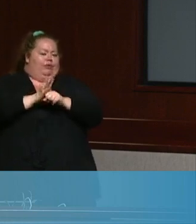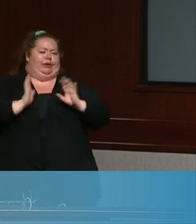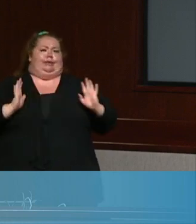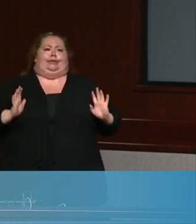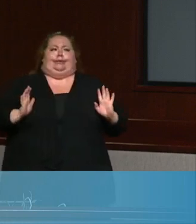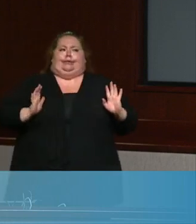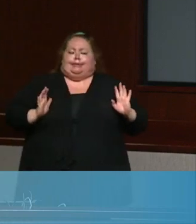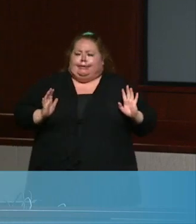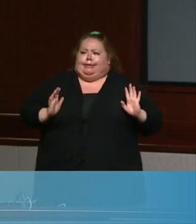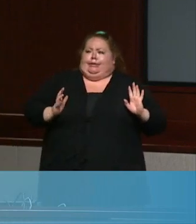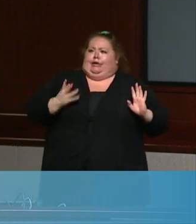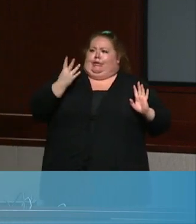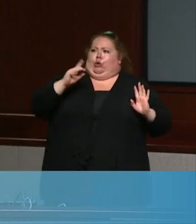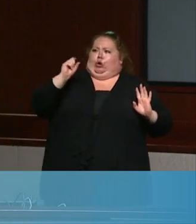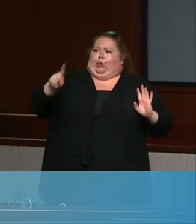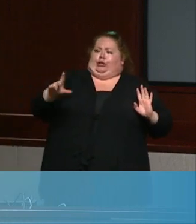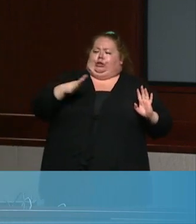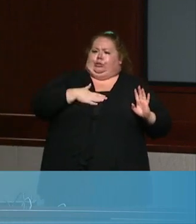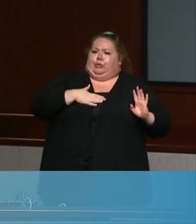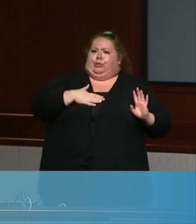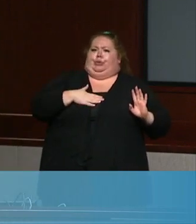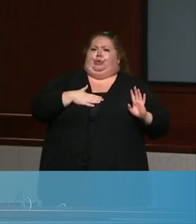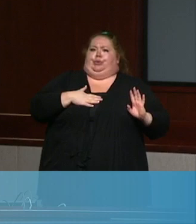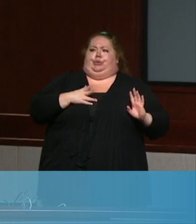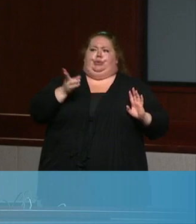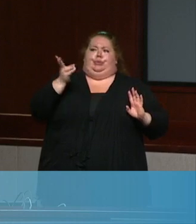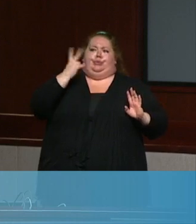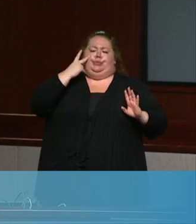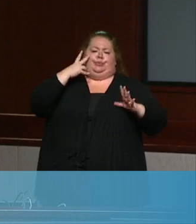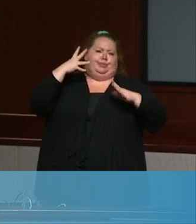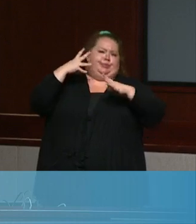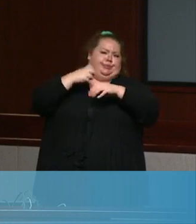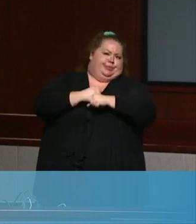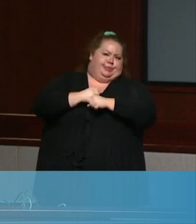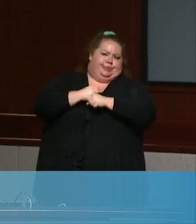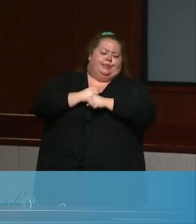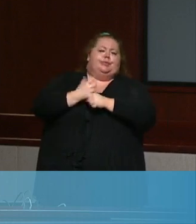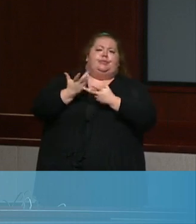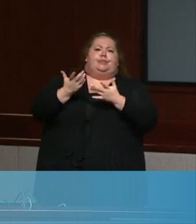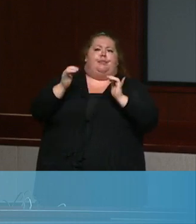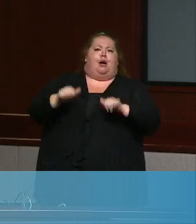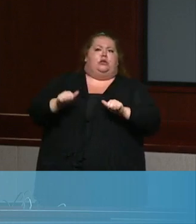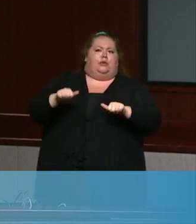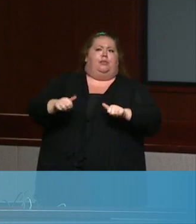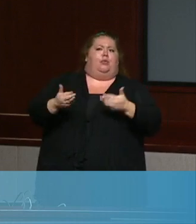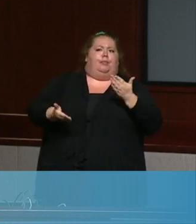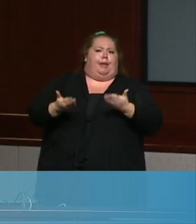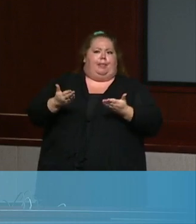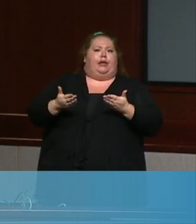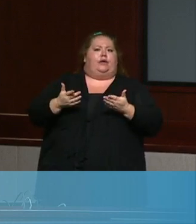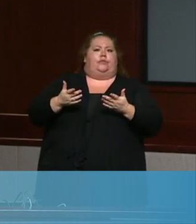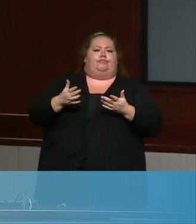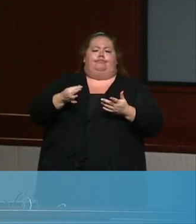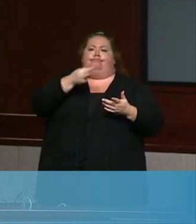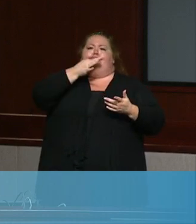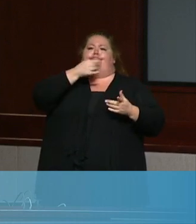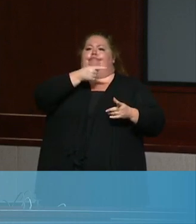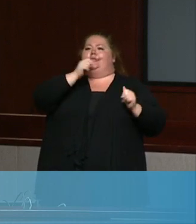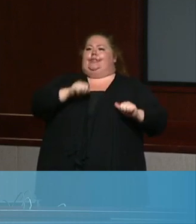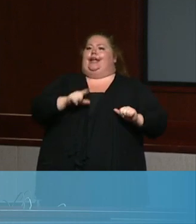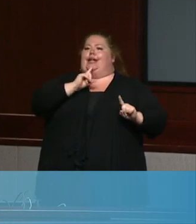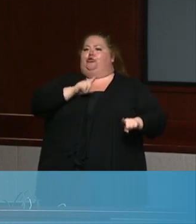Paul. questions. So let me see if I can summarize that in a way that makes it possible for our experts to answer